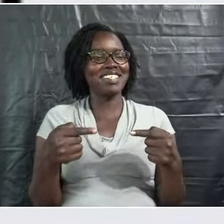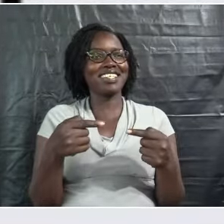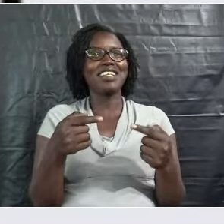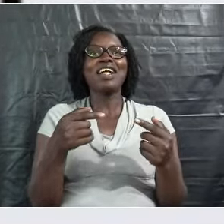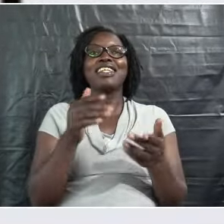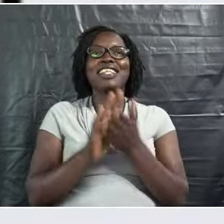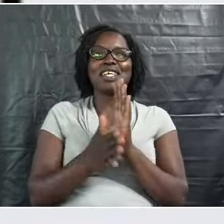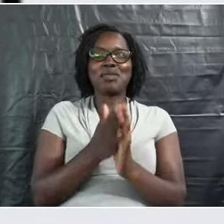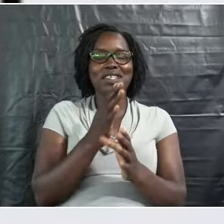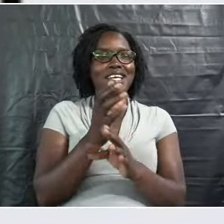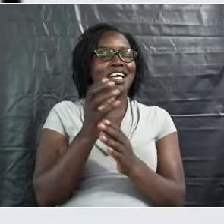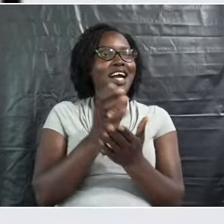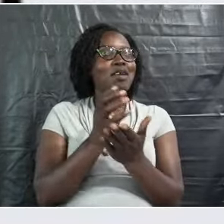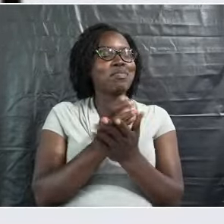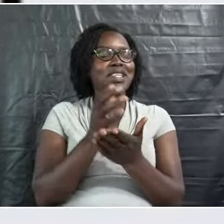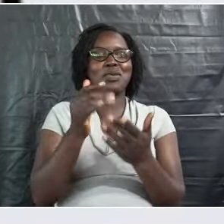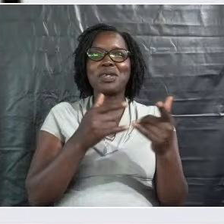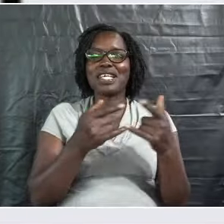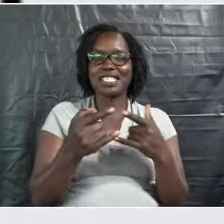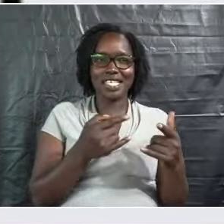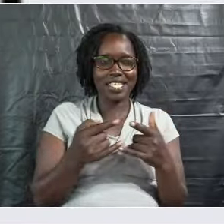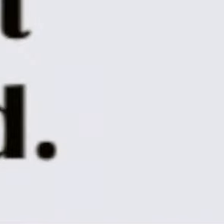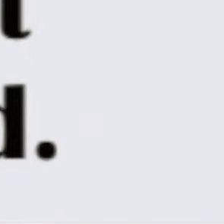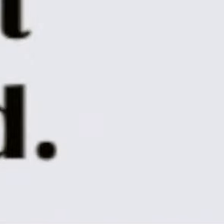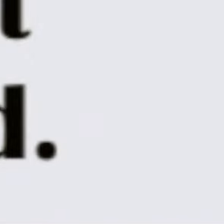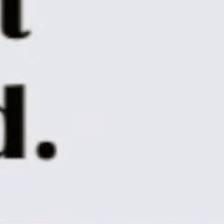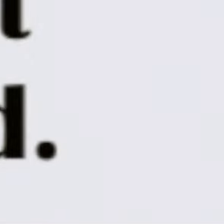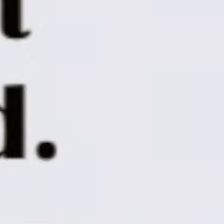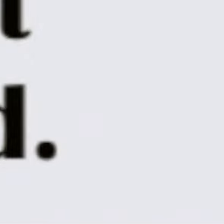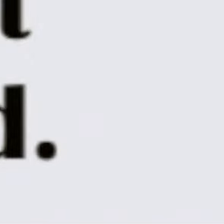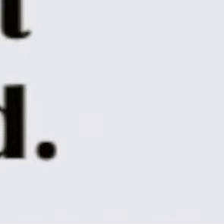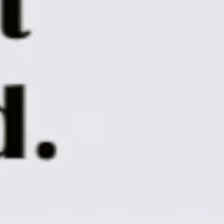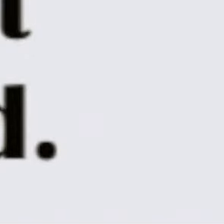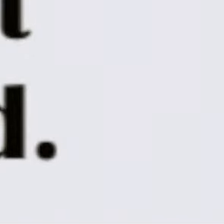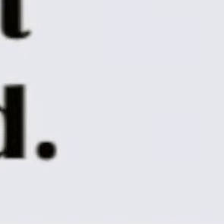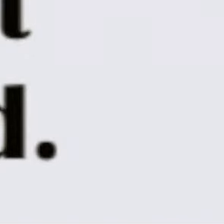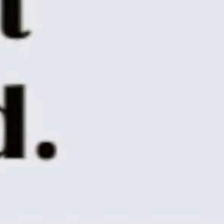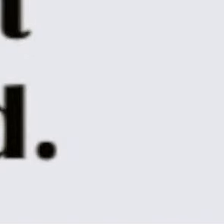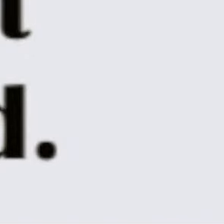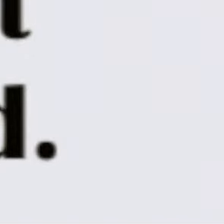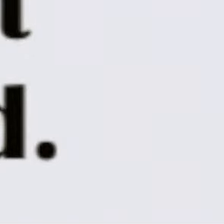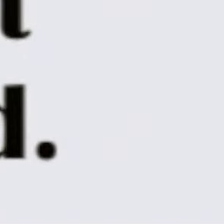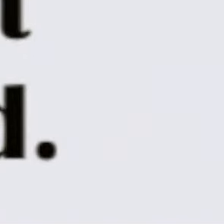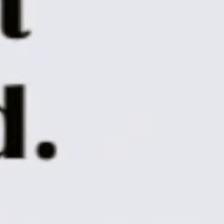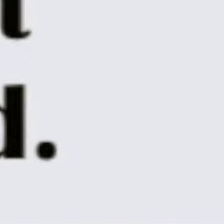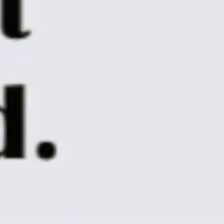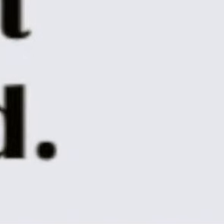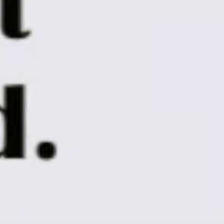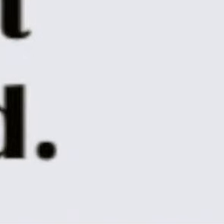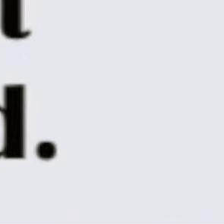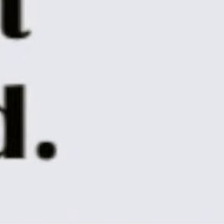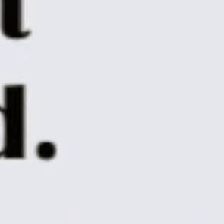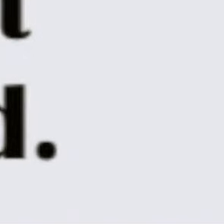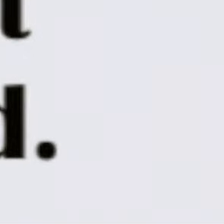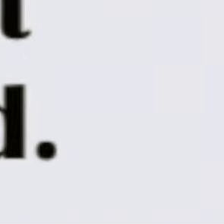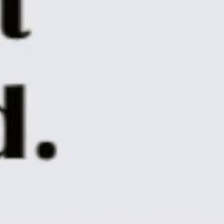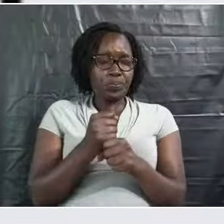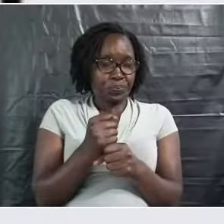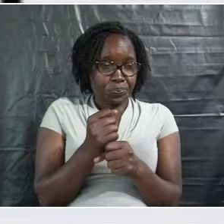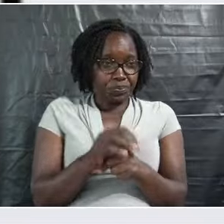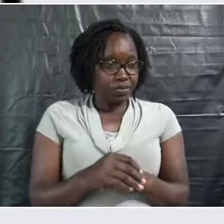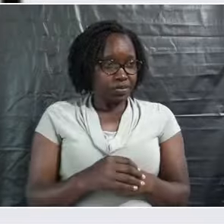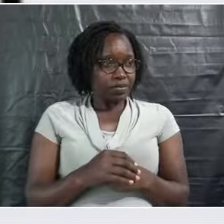have trouble in carrying. It is a cup full to the brim that must be carefully